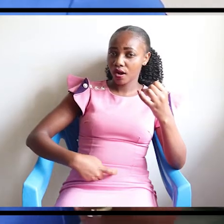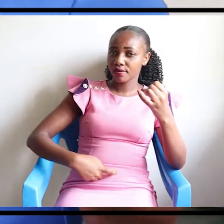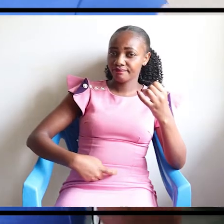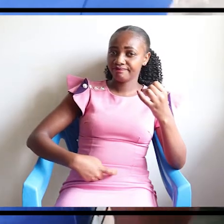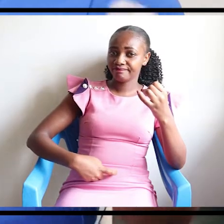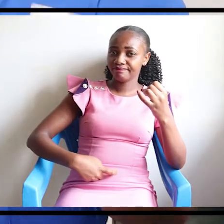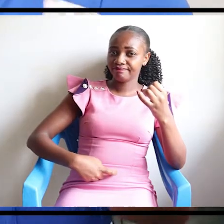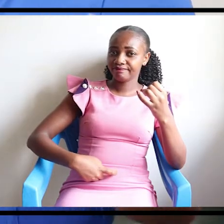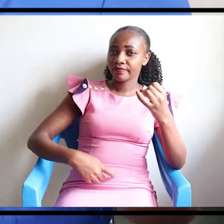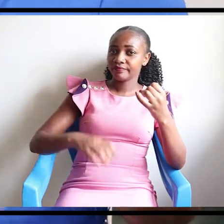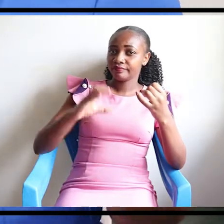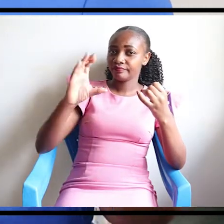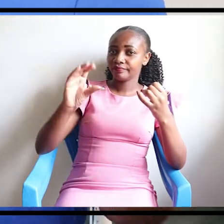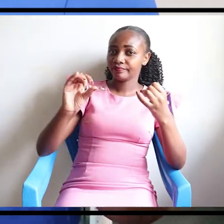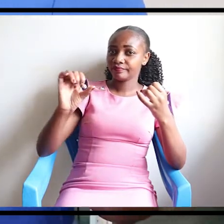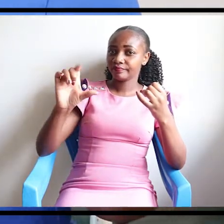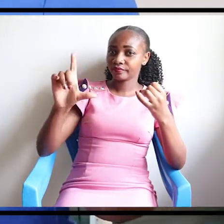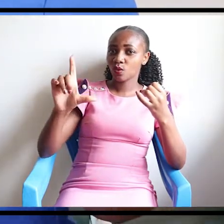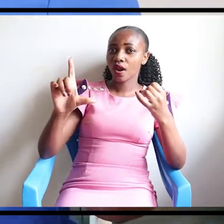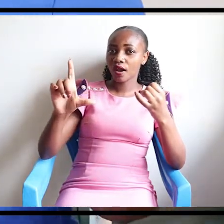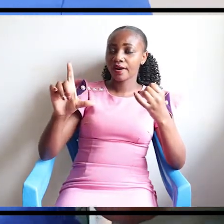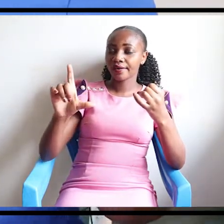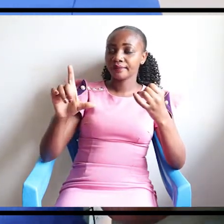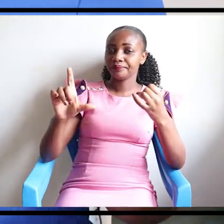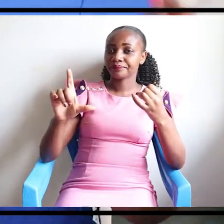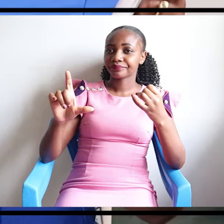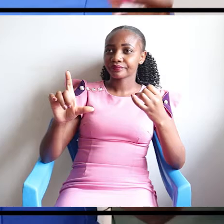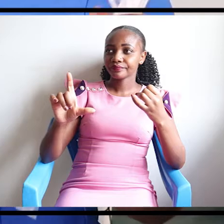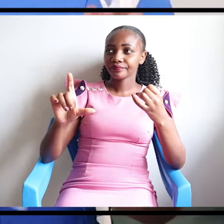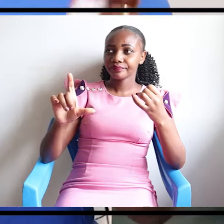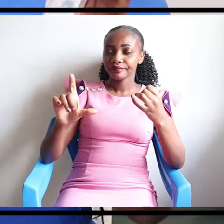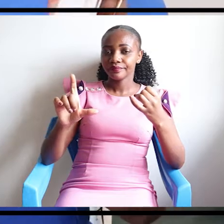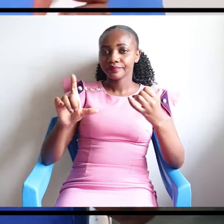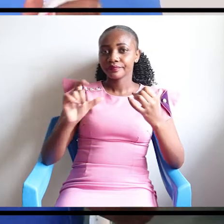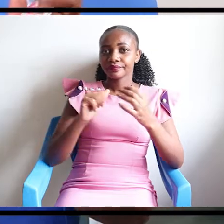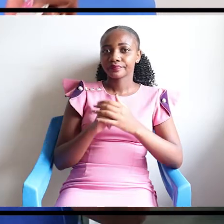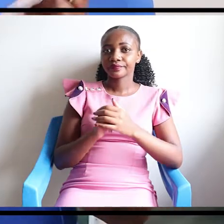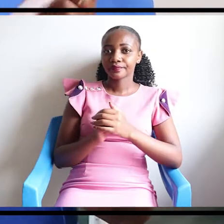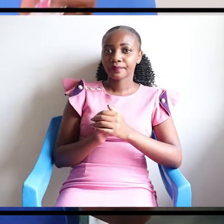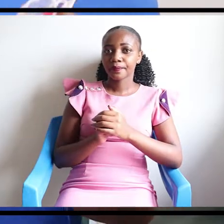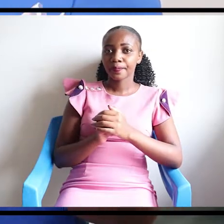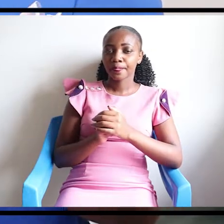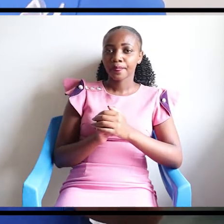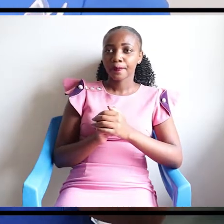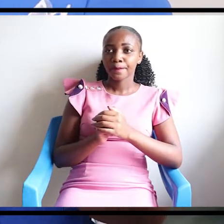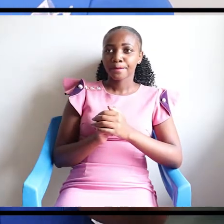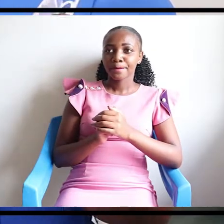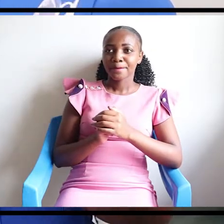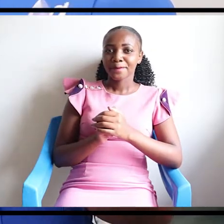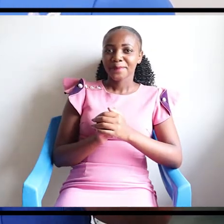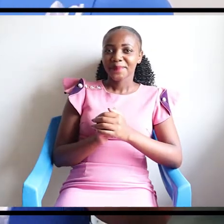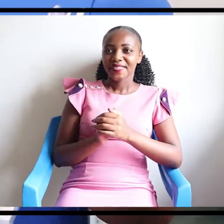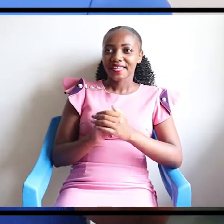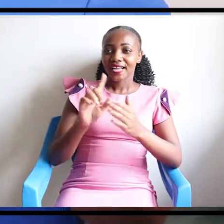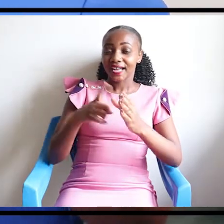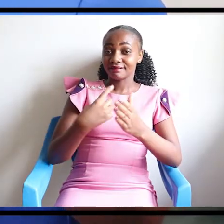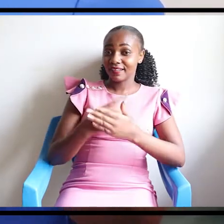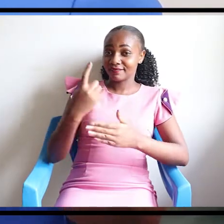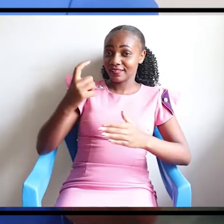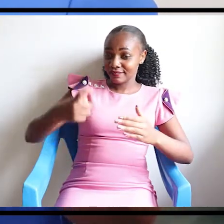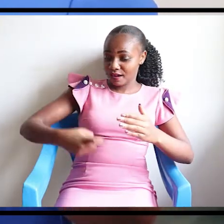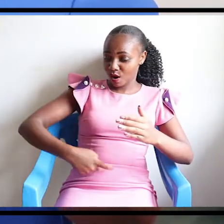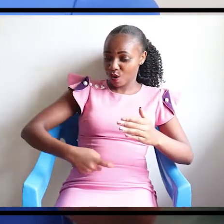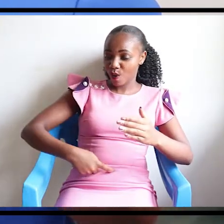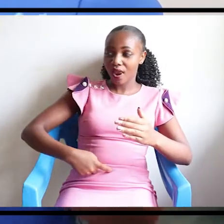or the population, knows it as a coil, but scientifically it's an intrauterine device, a device that is put